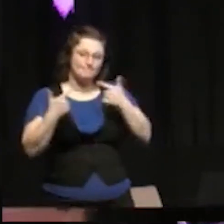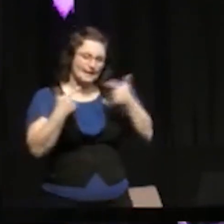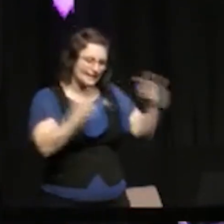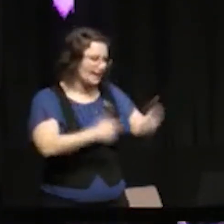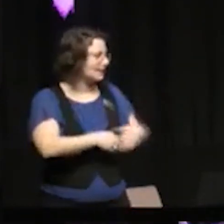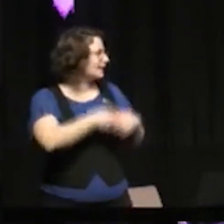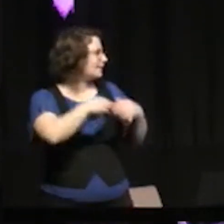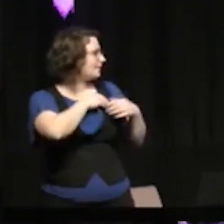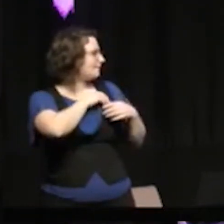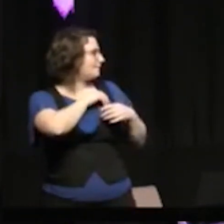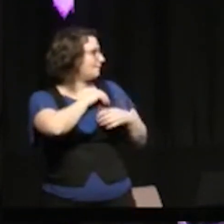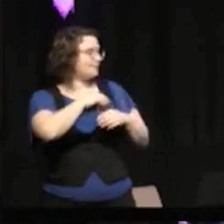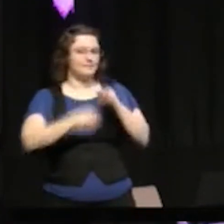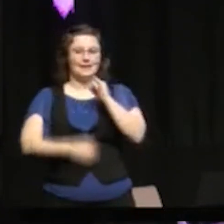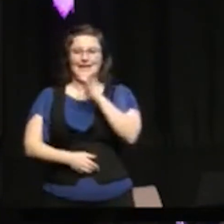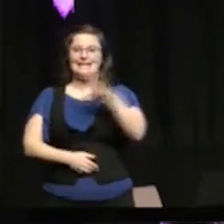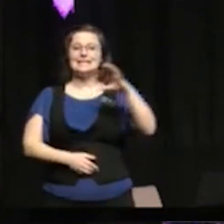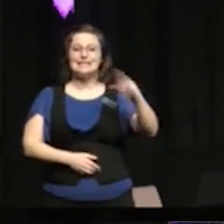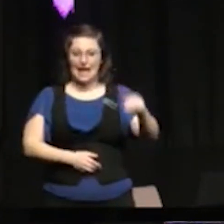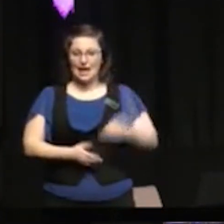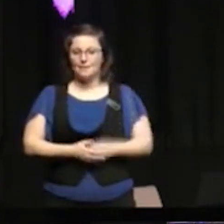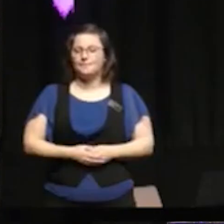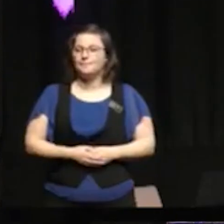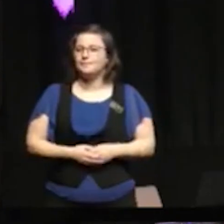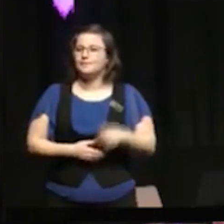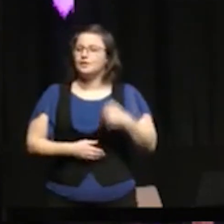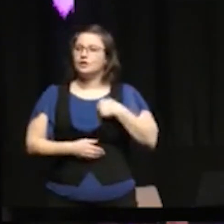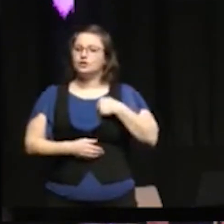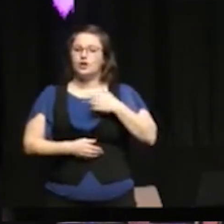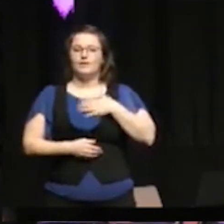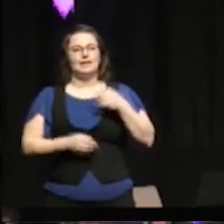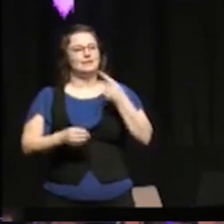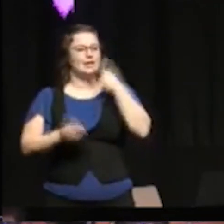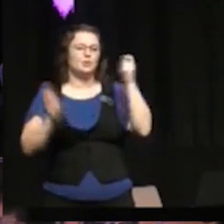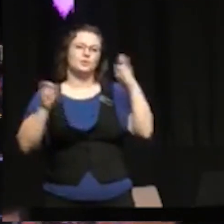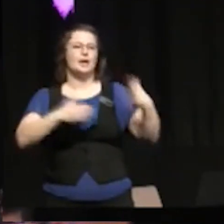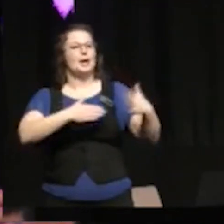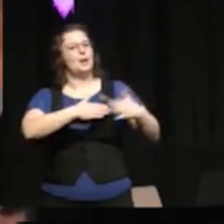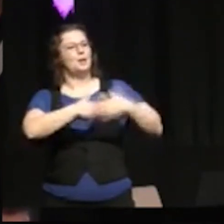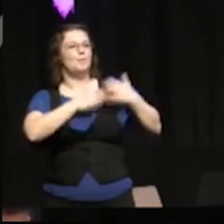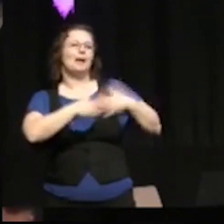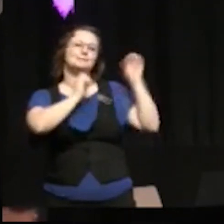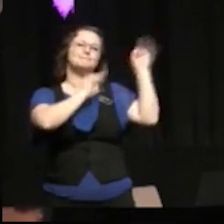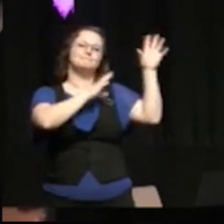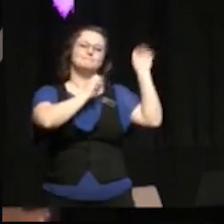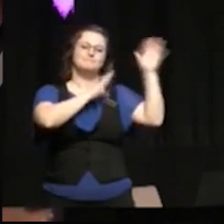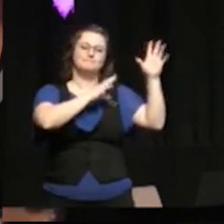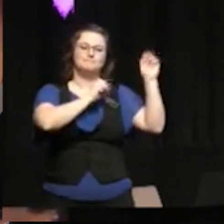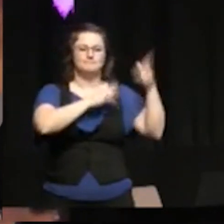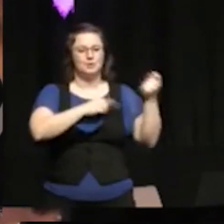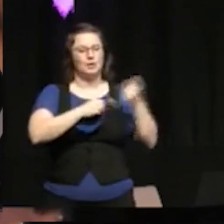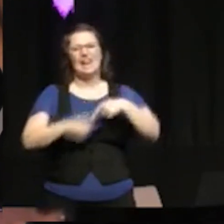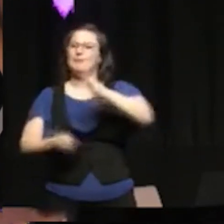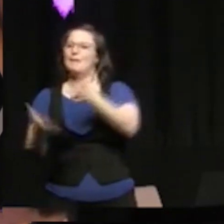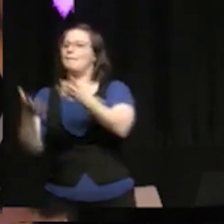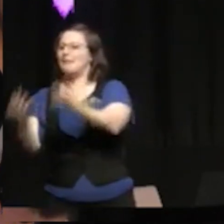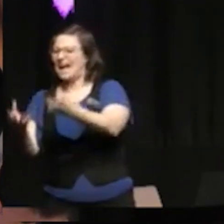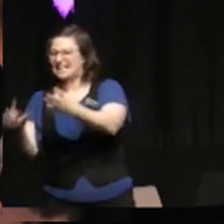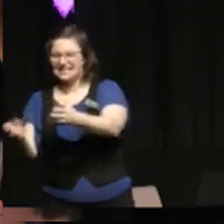good to remember. Brilliant. Thank you. Issa. I'm practical. I don't want, maybe the best it's